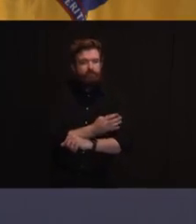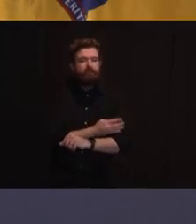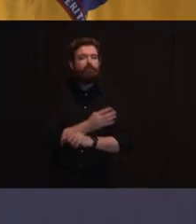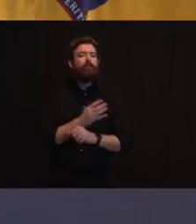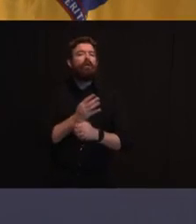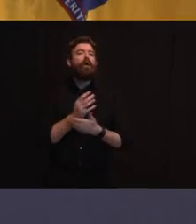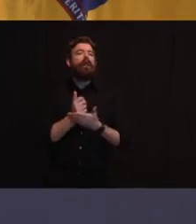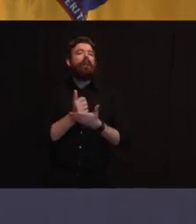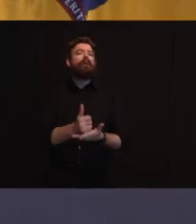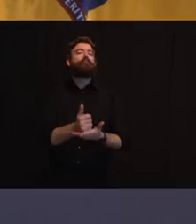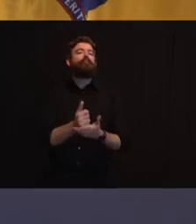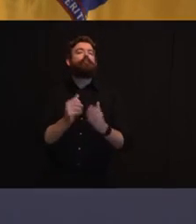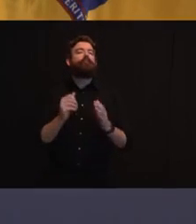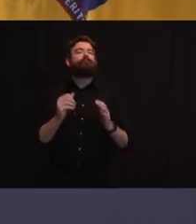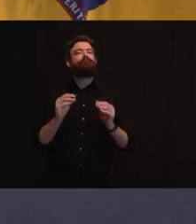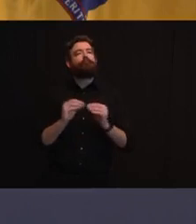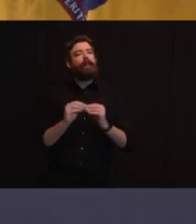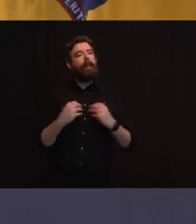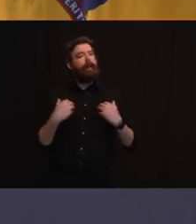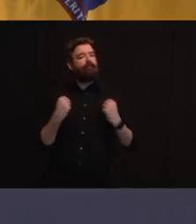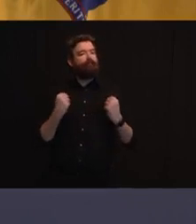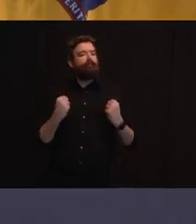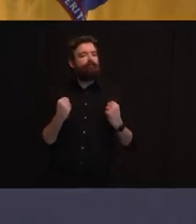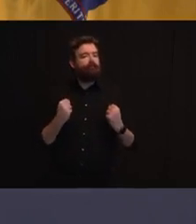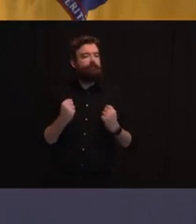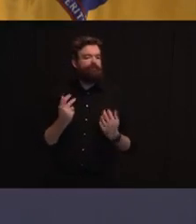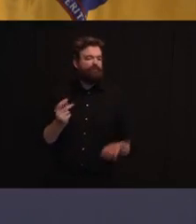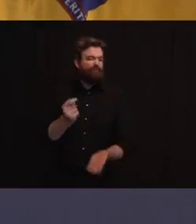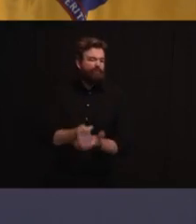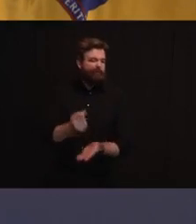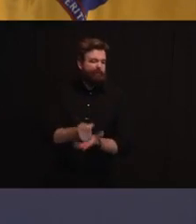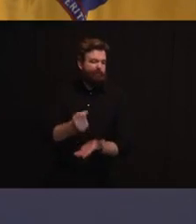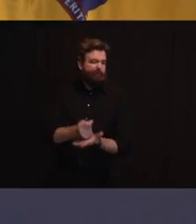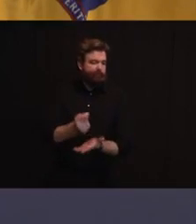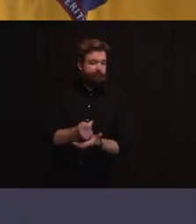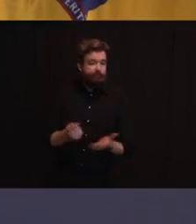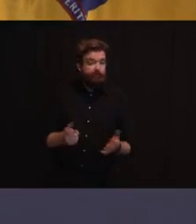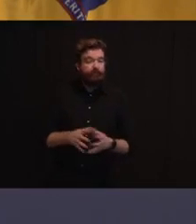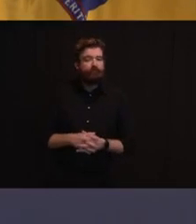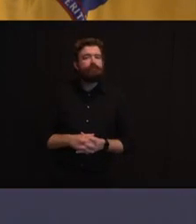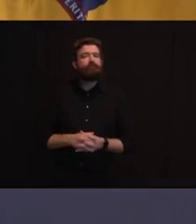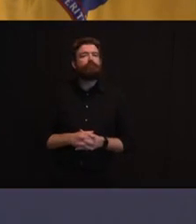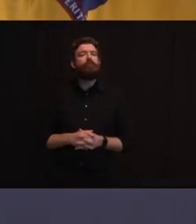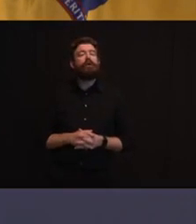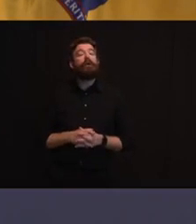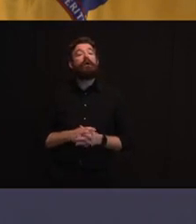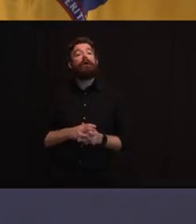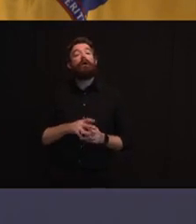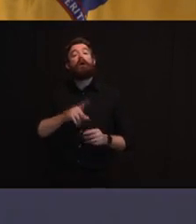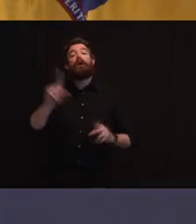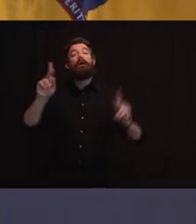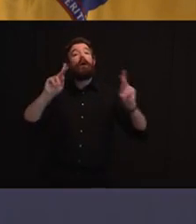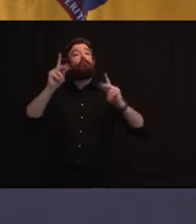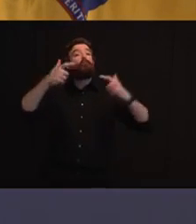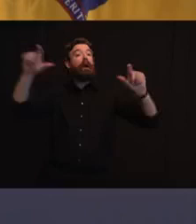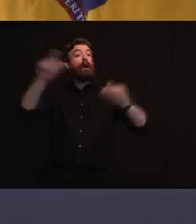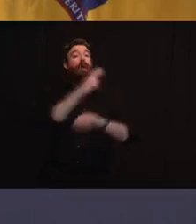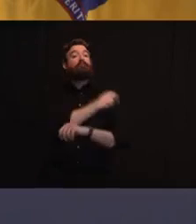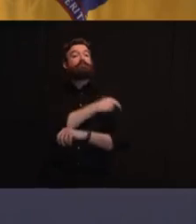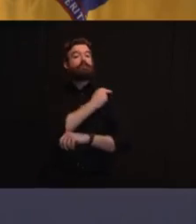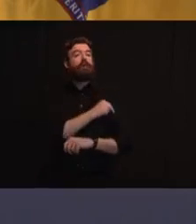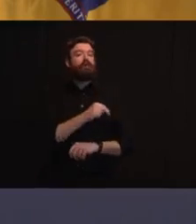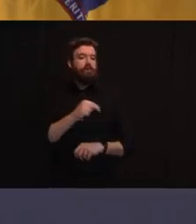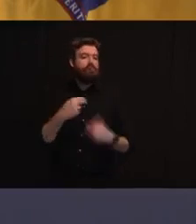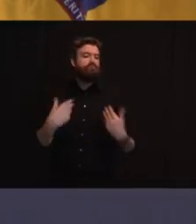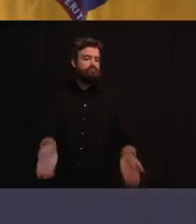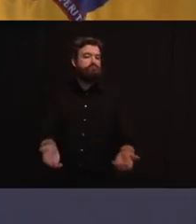said Wednesday, Judy, to Ed's point, we're seeing reasonably good take-up in the big hospitals, less so in the smaller ones. And